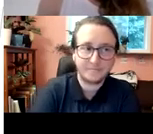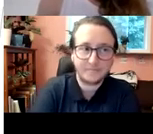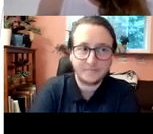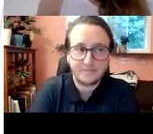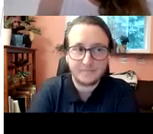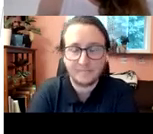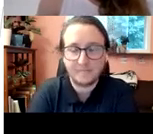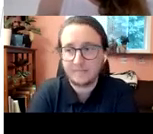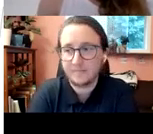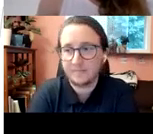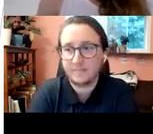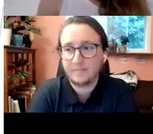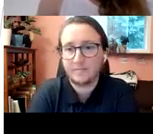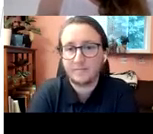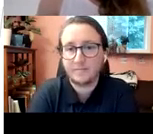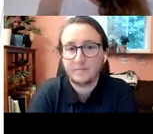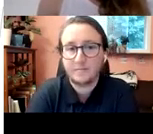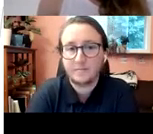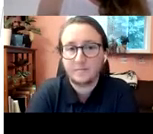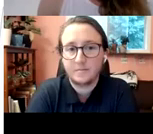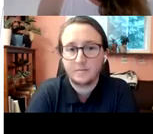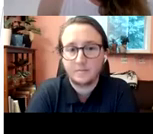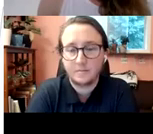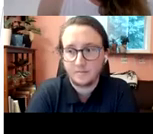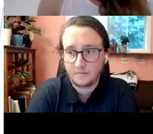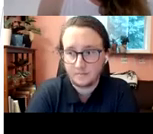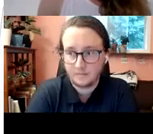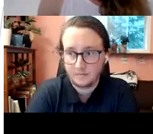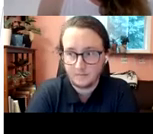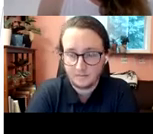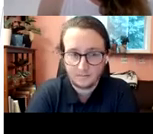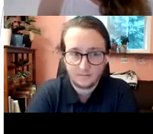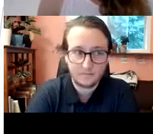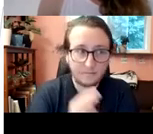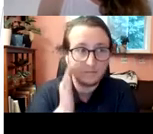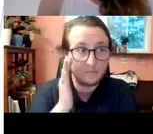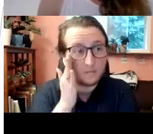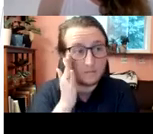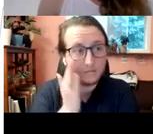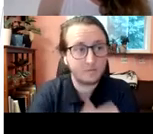Okay. So these gaps in our healthcare system